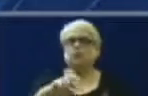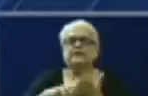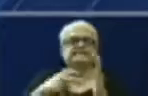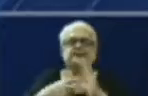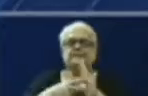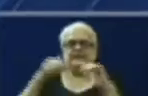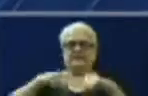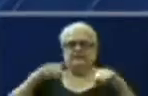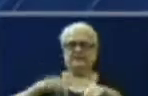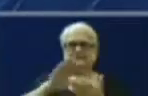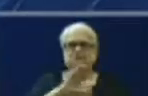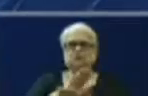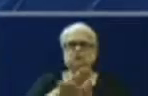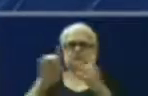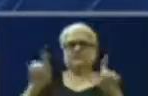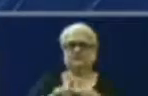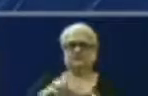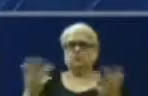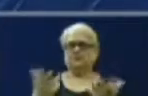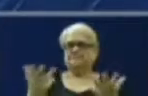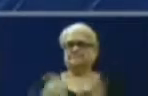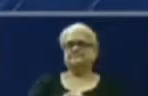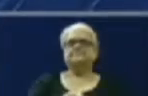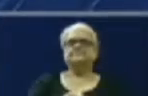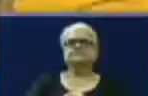for Jefferson County Public Schools.